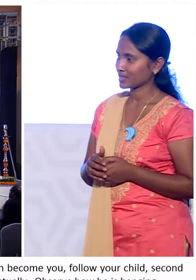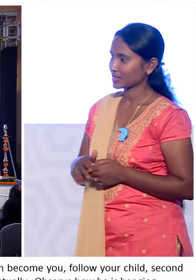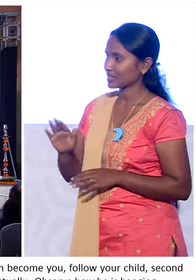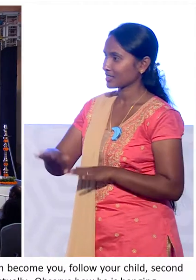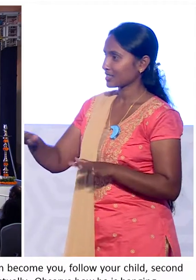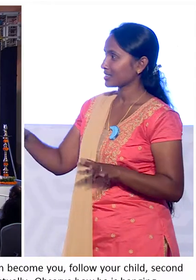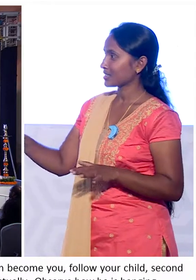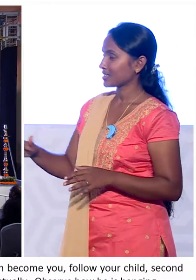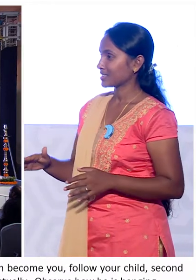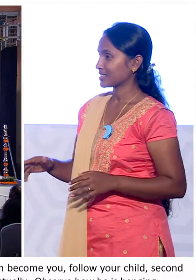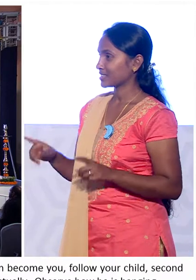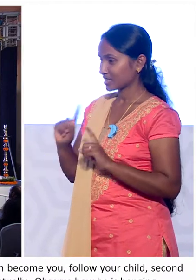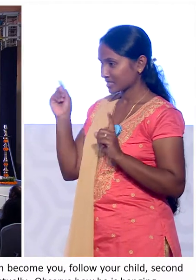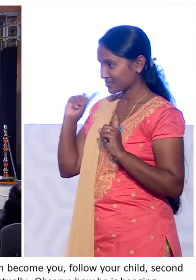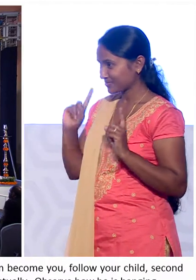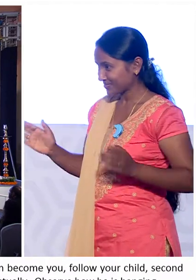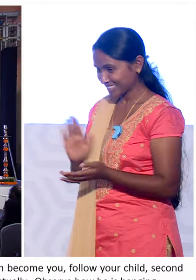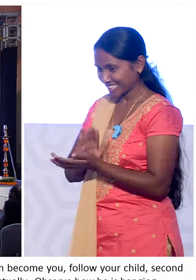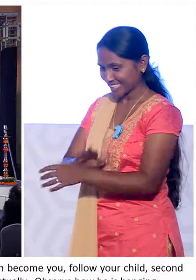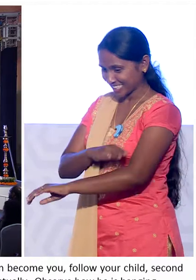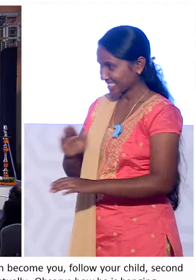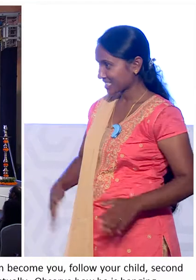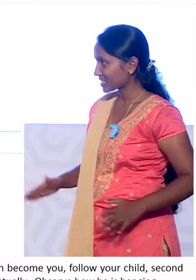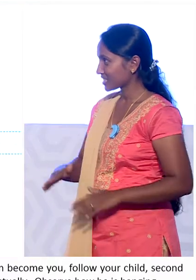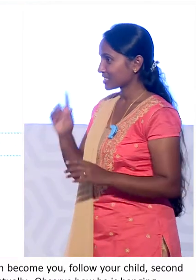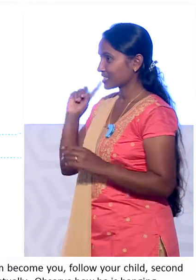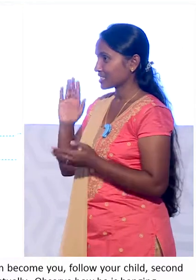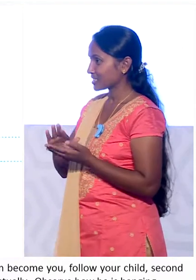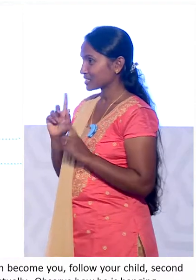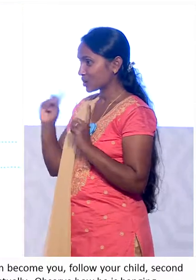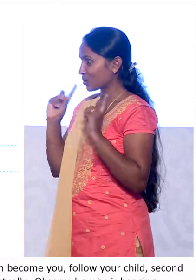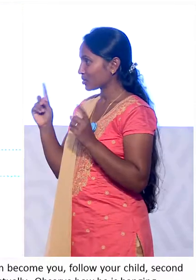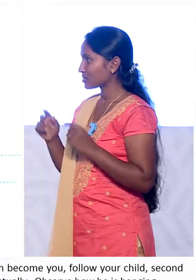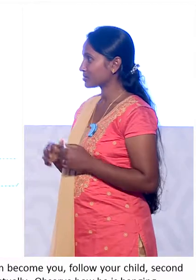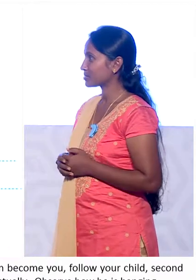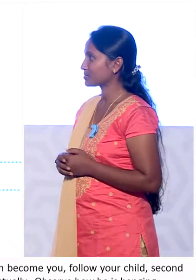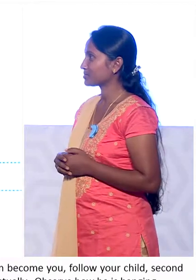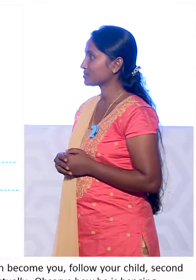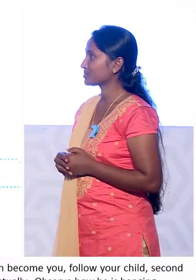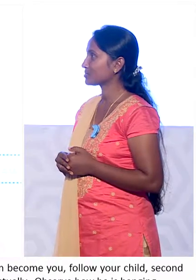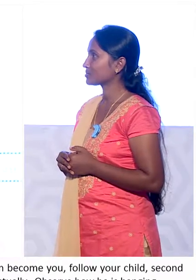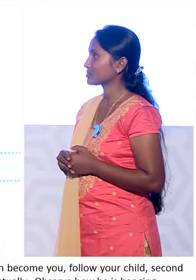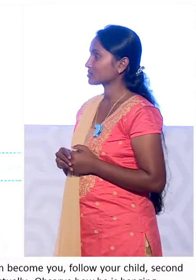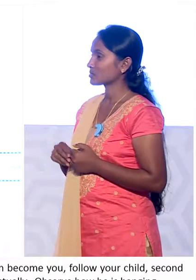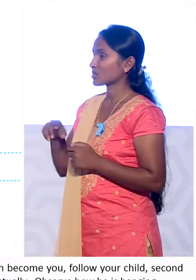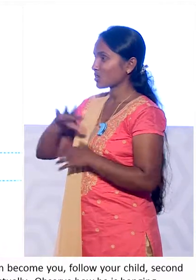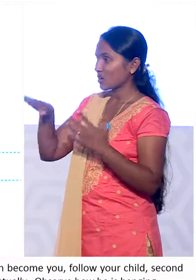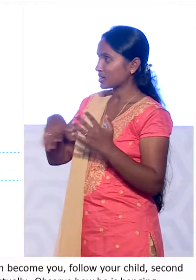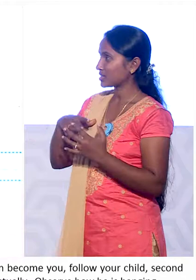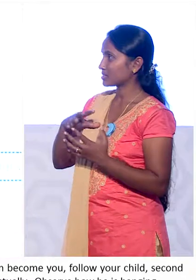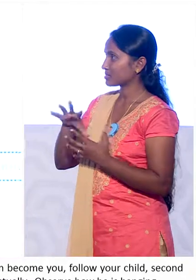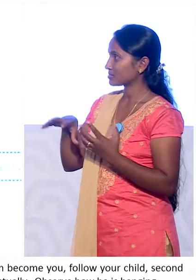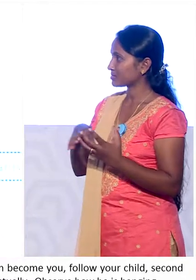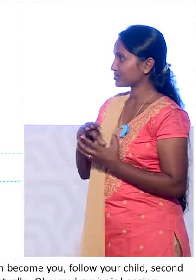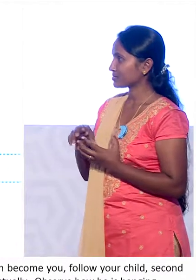kind of like this, you're probably dealing with an art storytelling brain, more exploratory. So there's a lot of clues here that you don't want to lose.